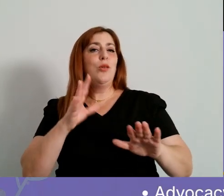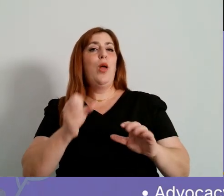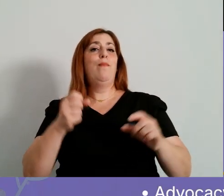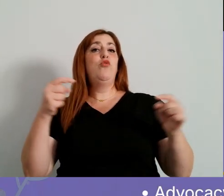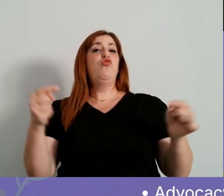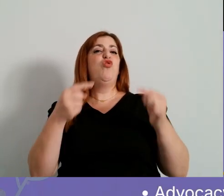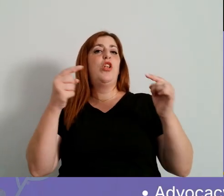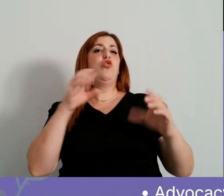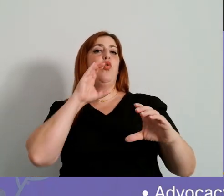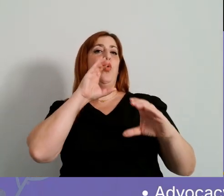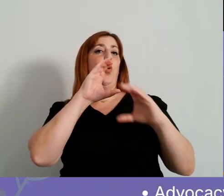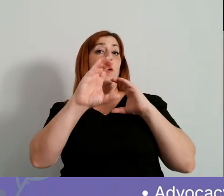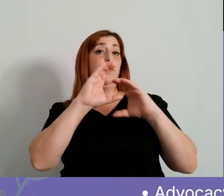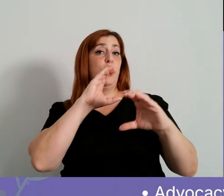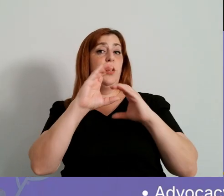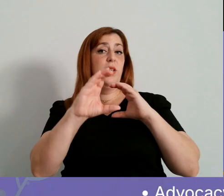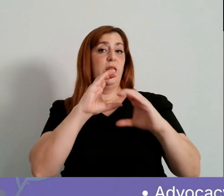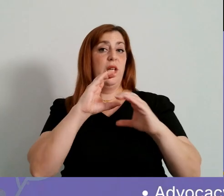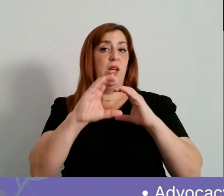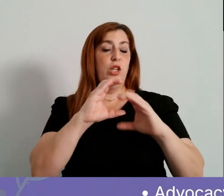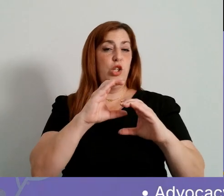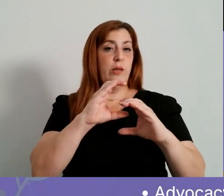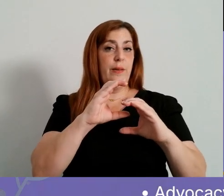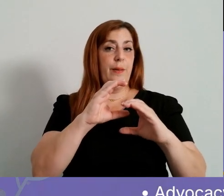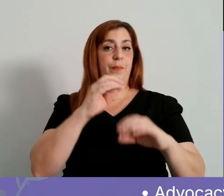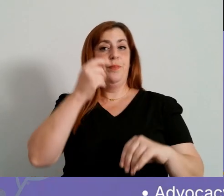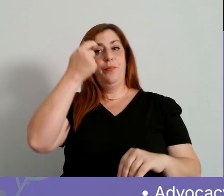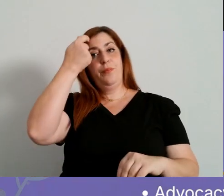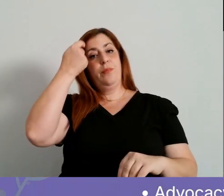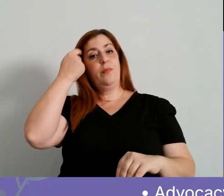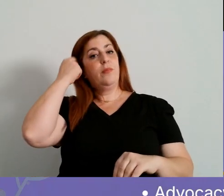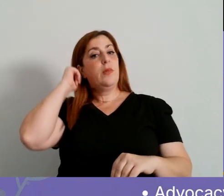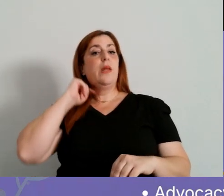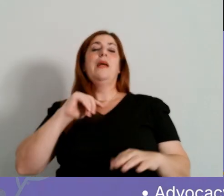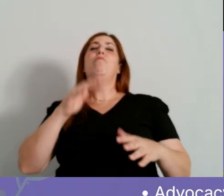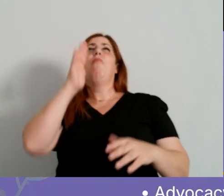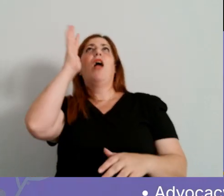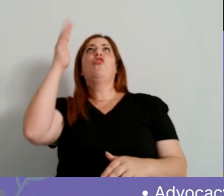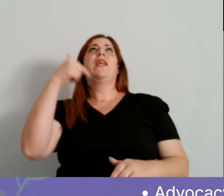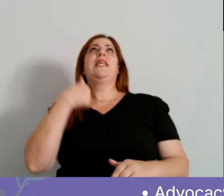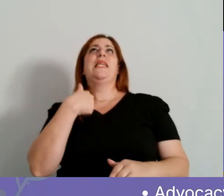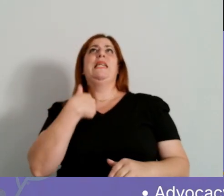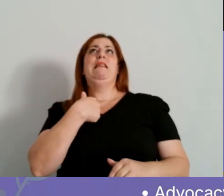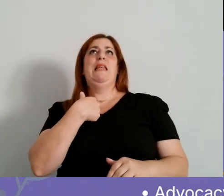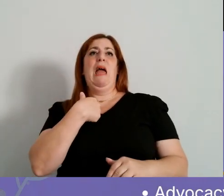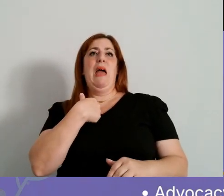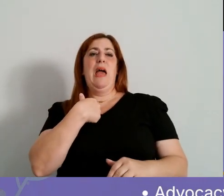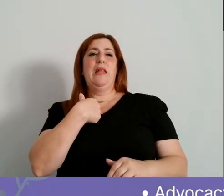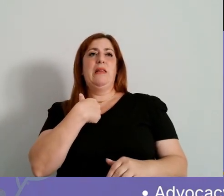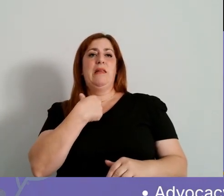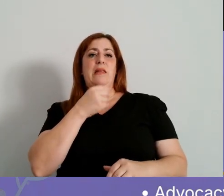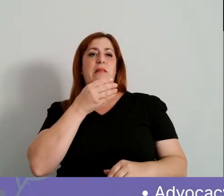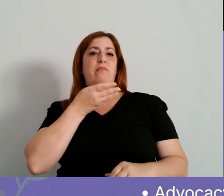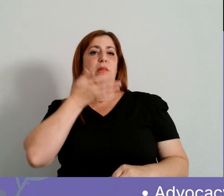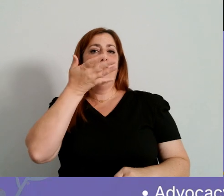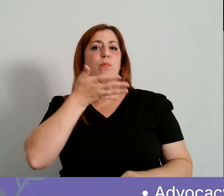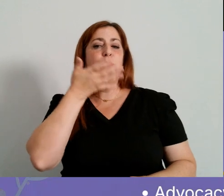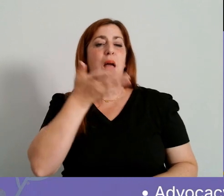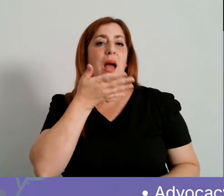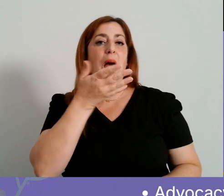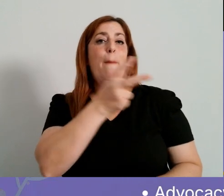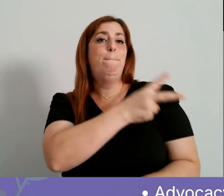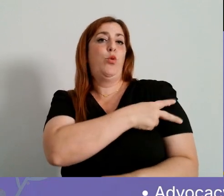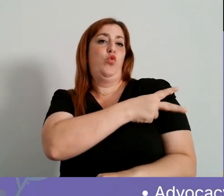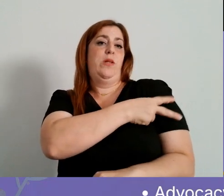for example, you're speaking to someone, let's say that you're speaking to even like a police officer. You had a meltdown in public and